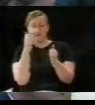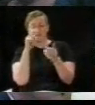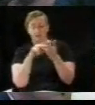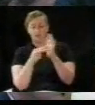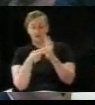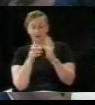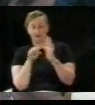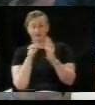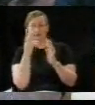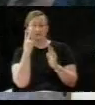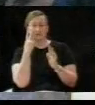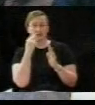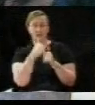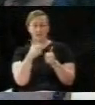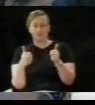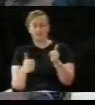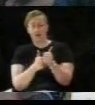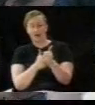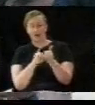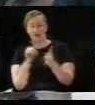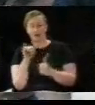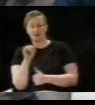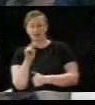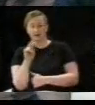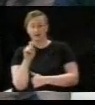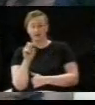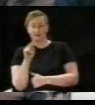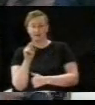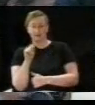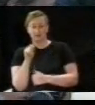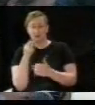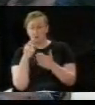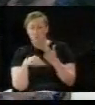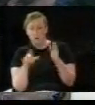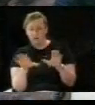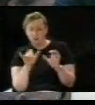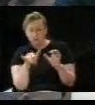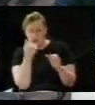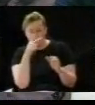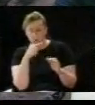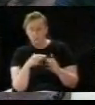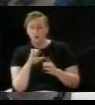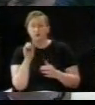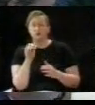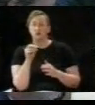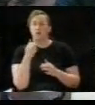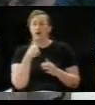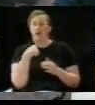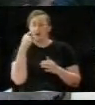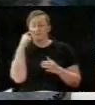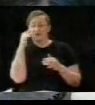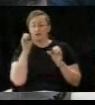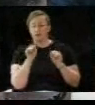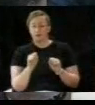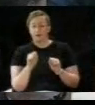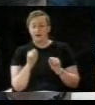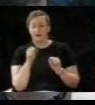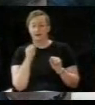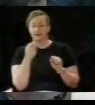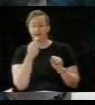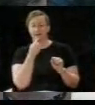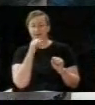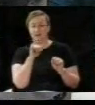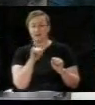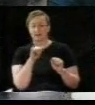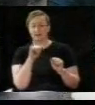If you look behind the intent of the registrant, I think you could come to the conclusion that the registrant is there